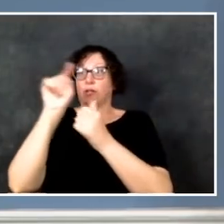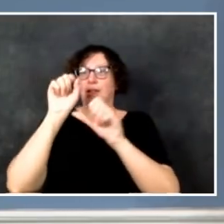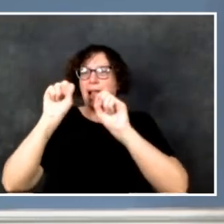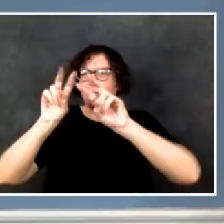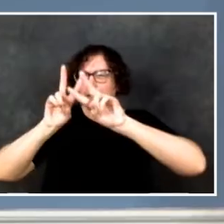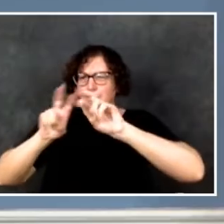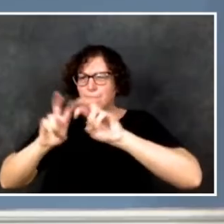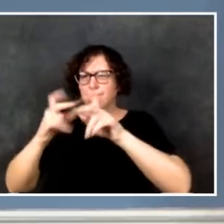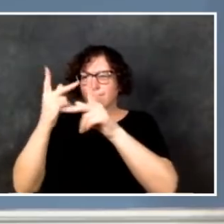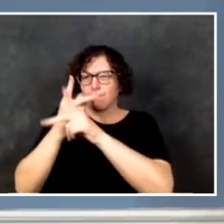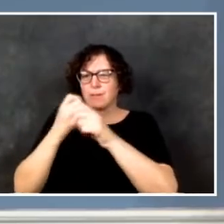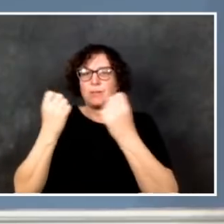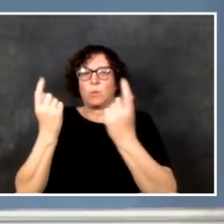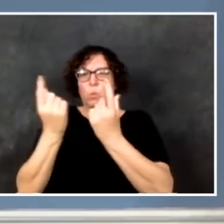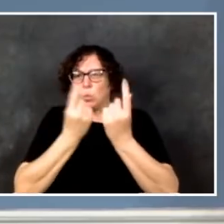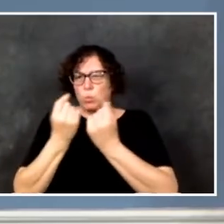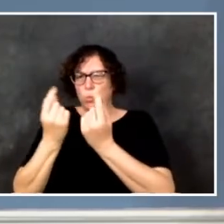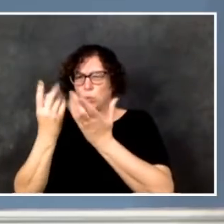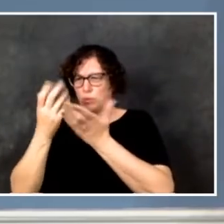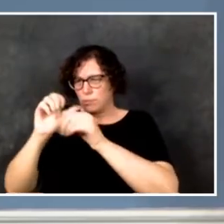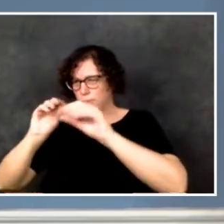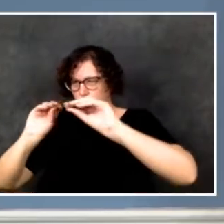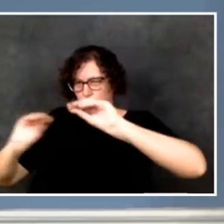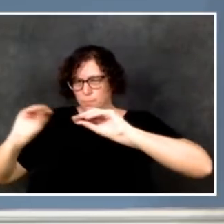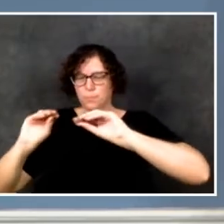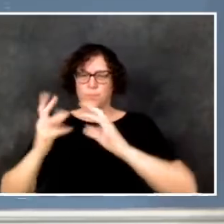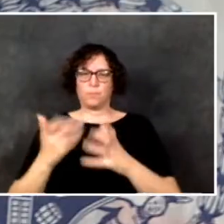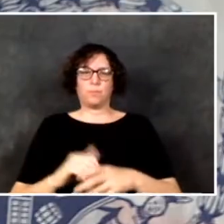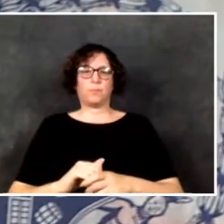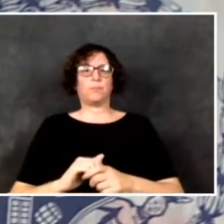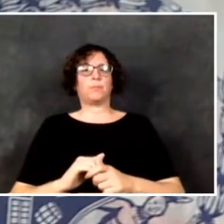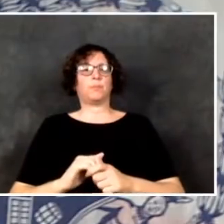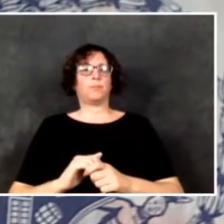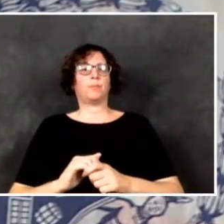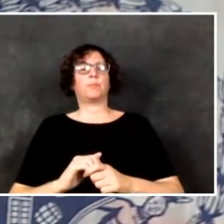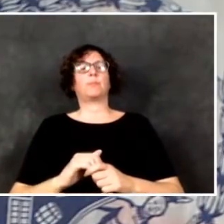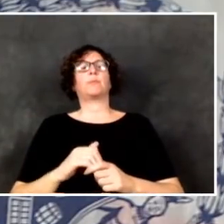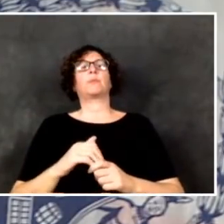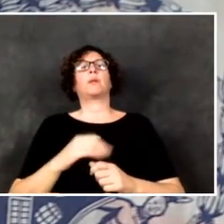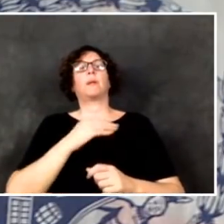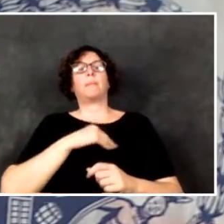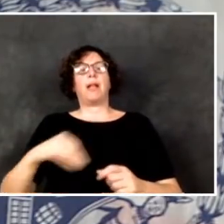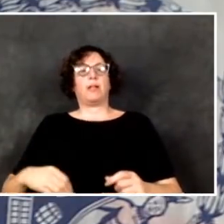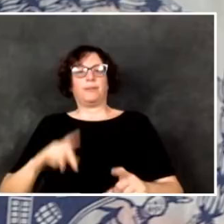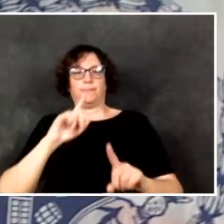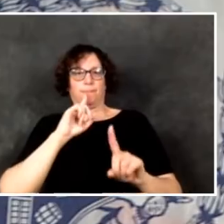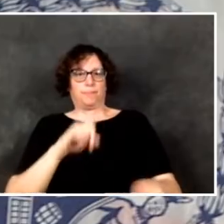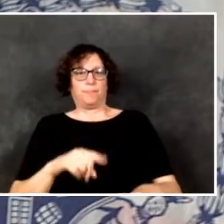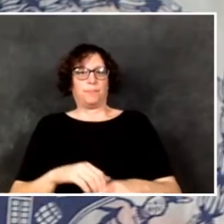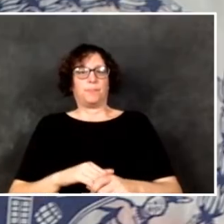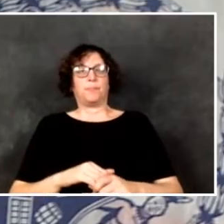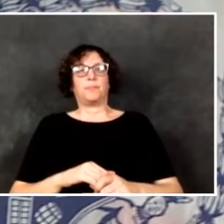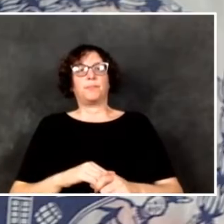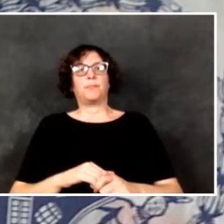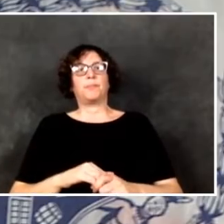is an important thing to consider. Right, and obviously, look, I